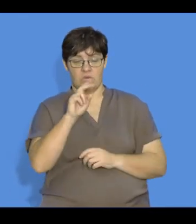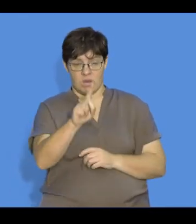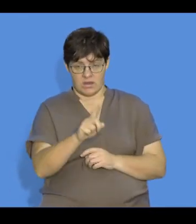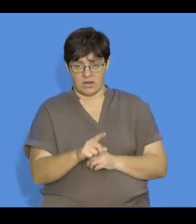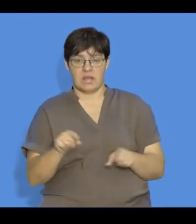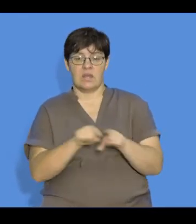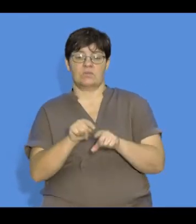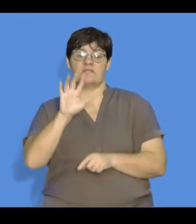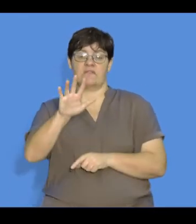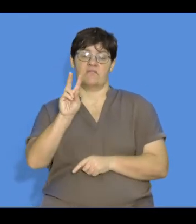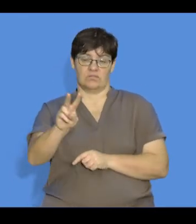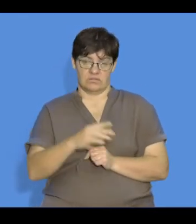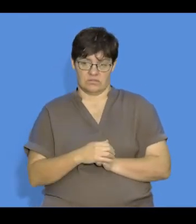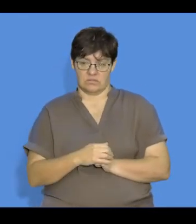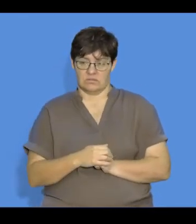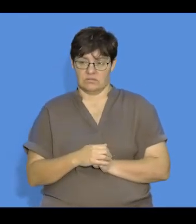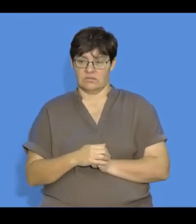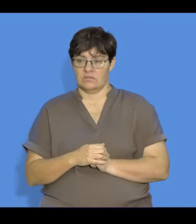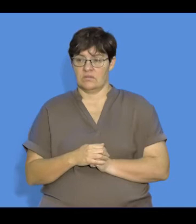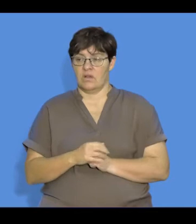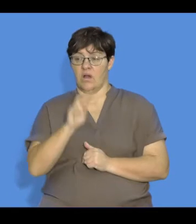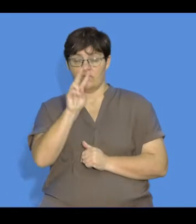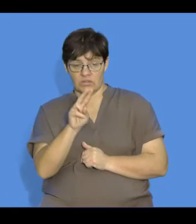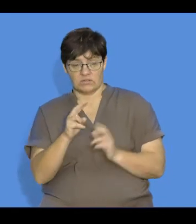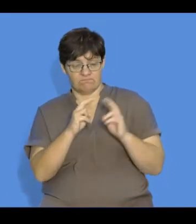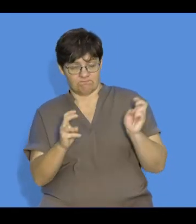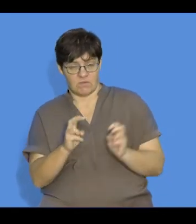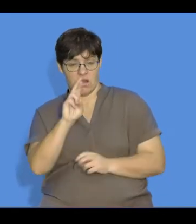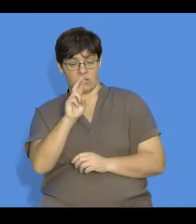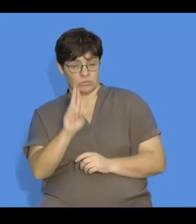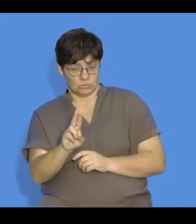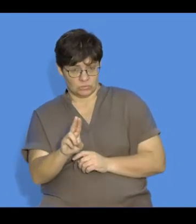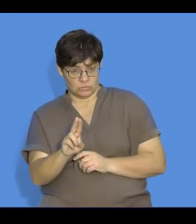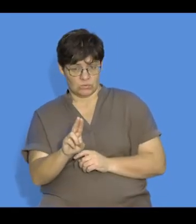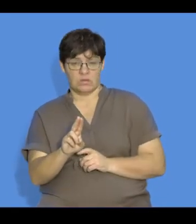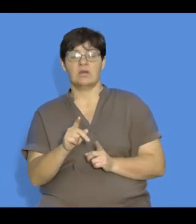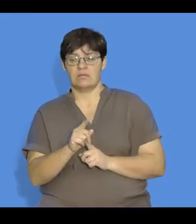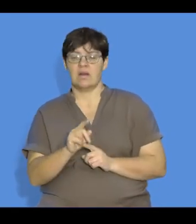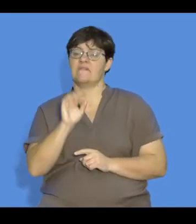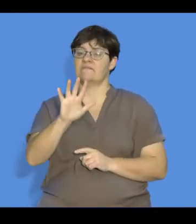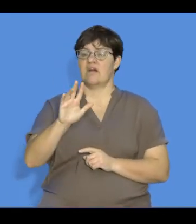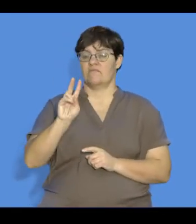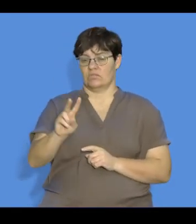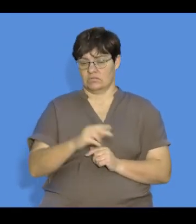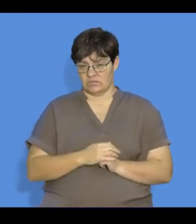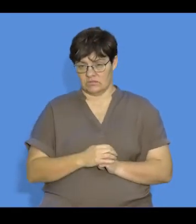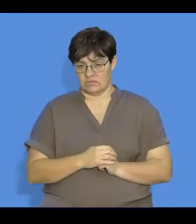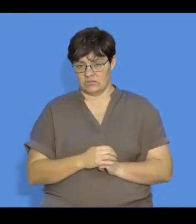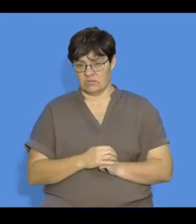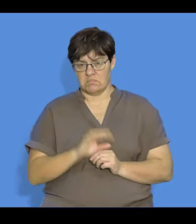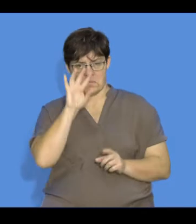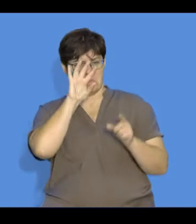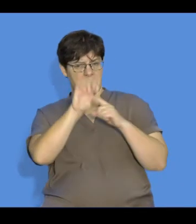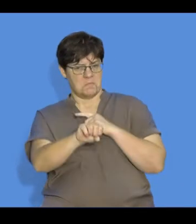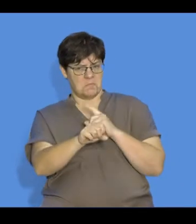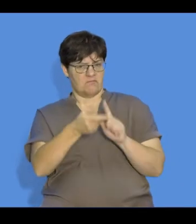okay, is equal to 5 volts, right? And then voltage across R2, again, is equal to 5 volts. So